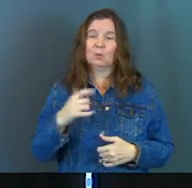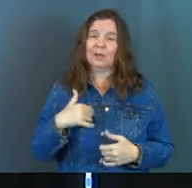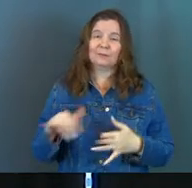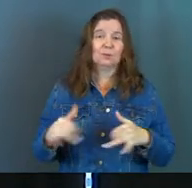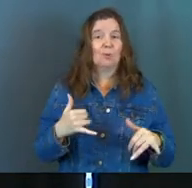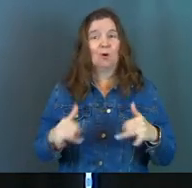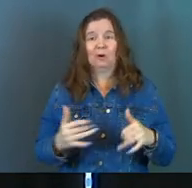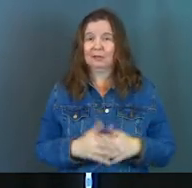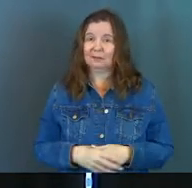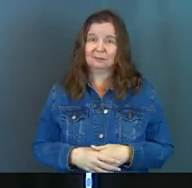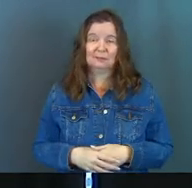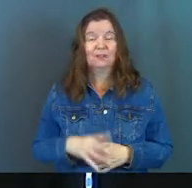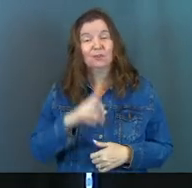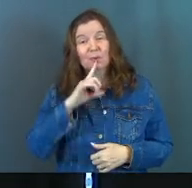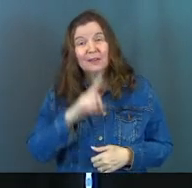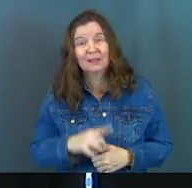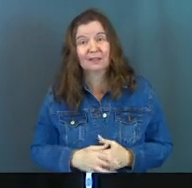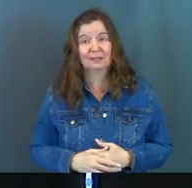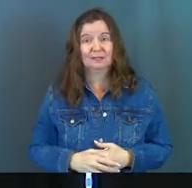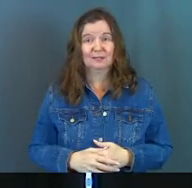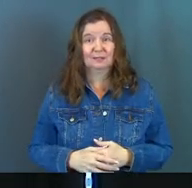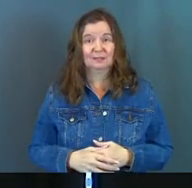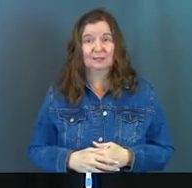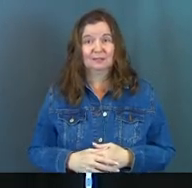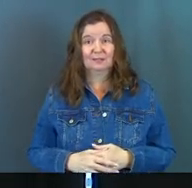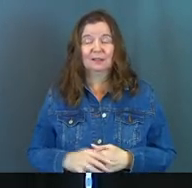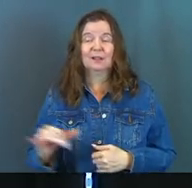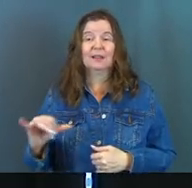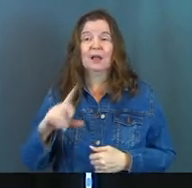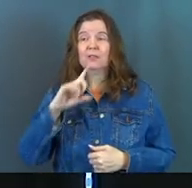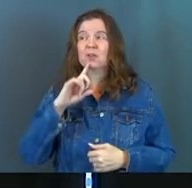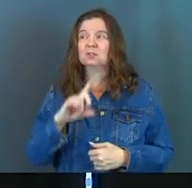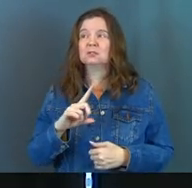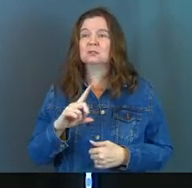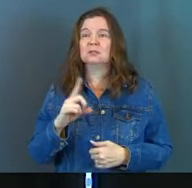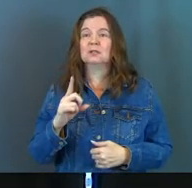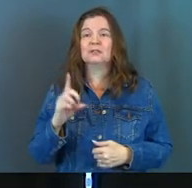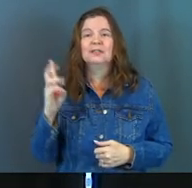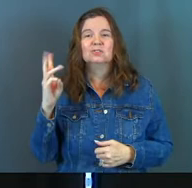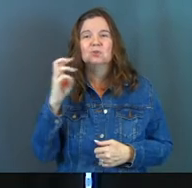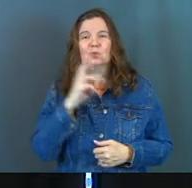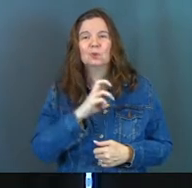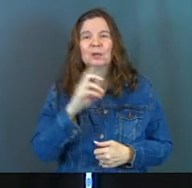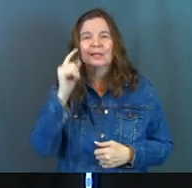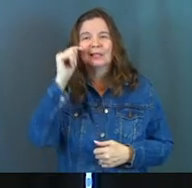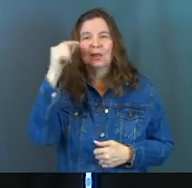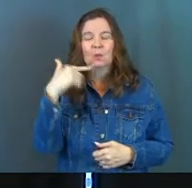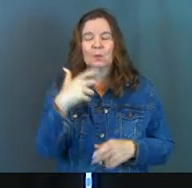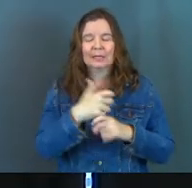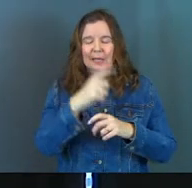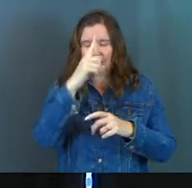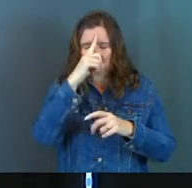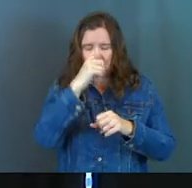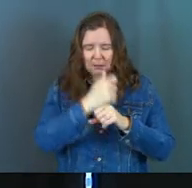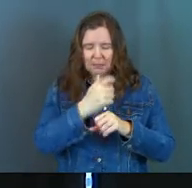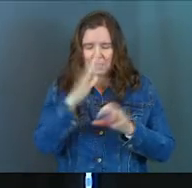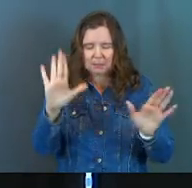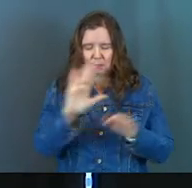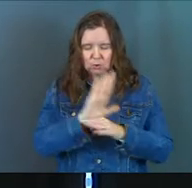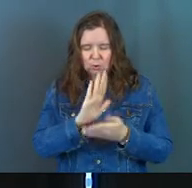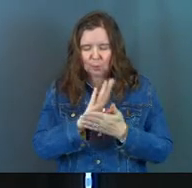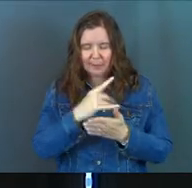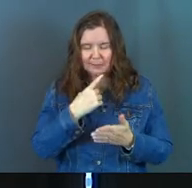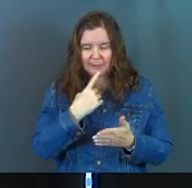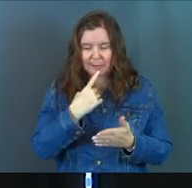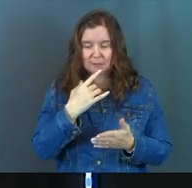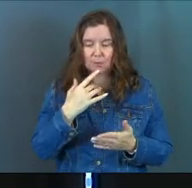a party. For real. Like there's this weird theology that we get into our heads in Sunday school